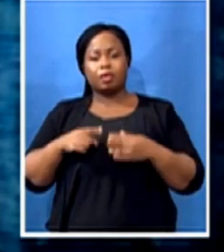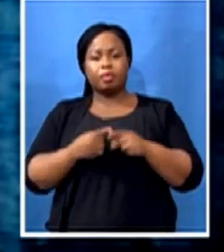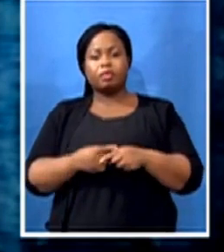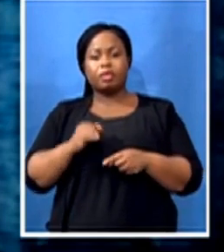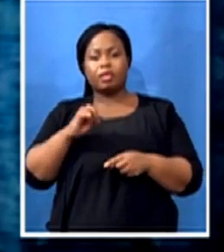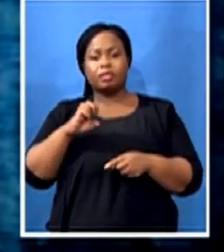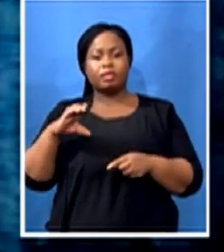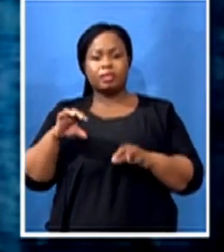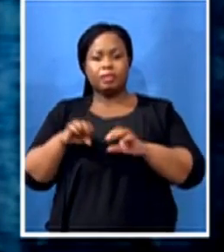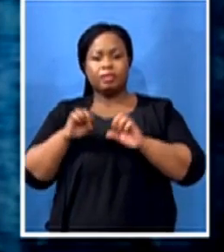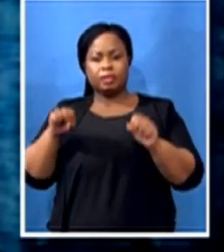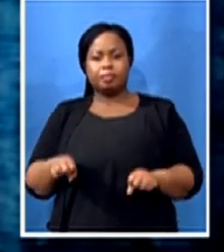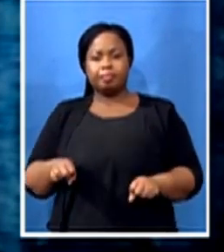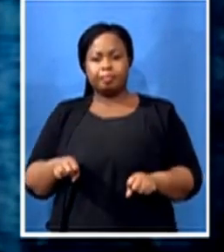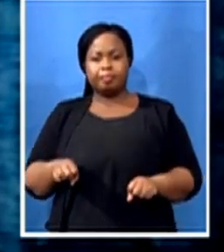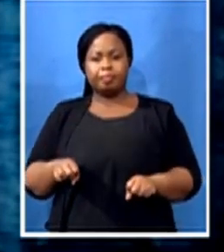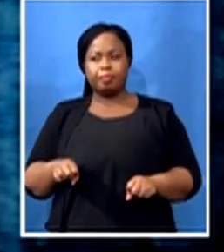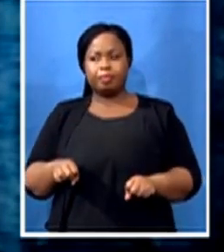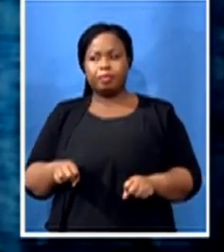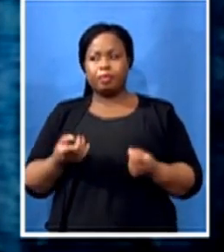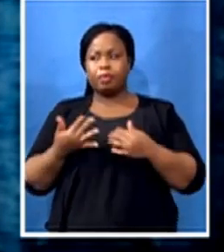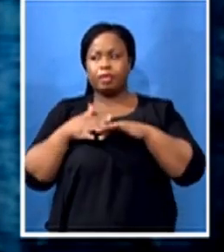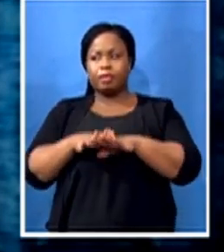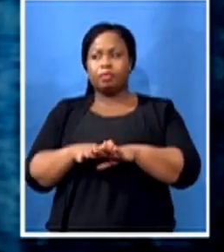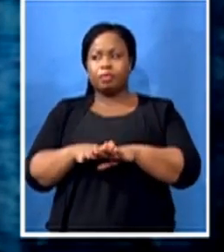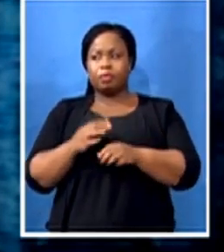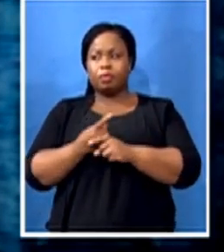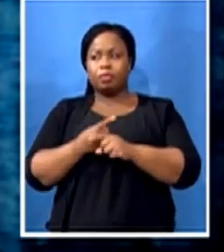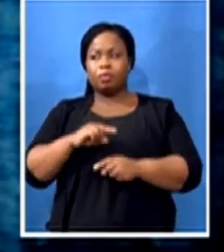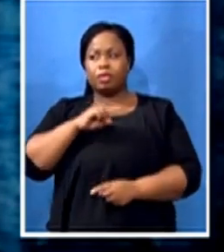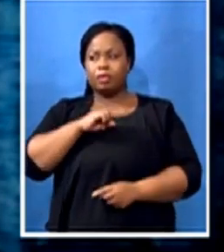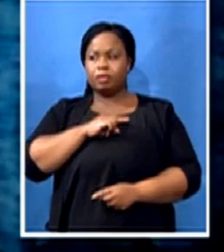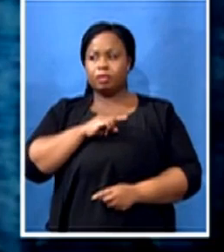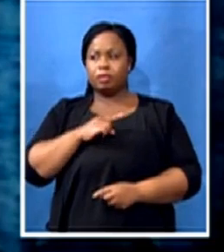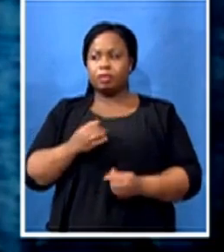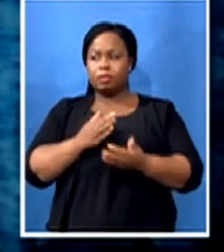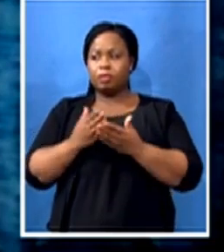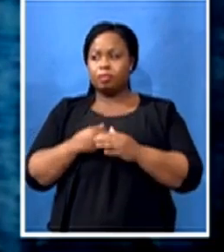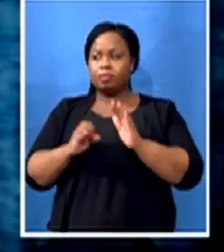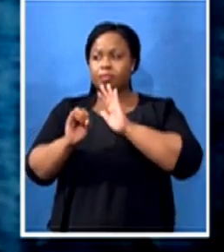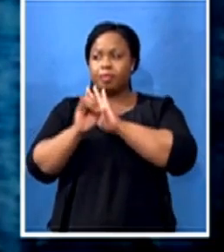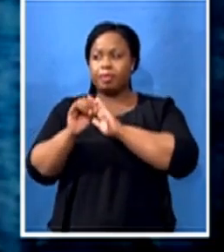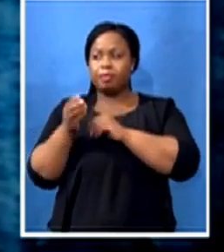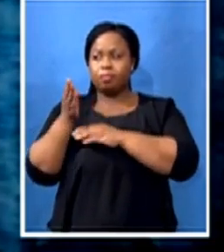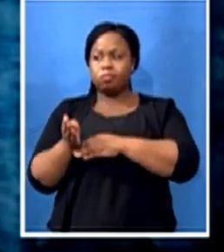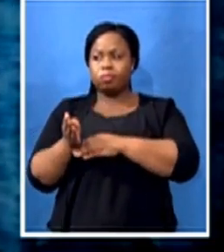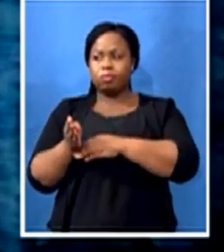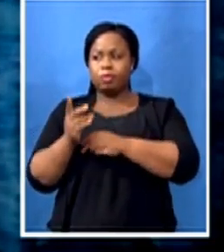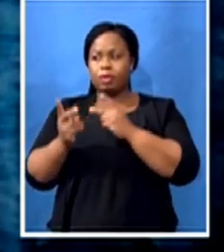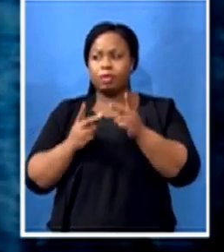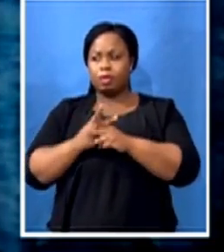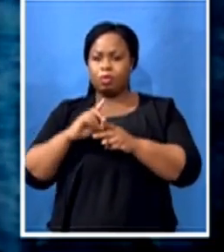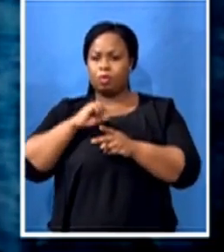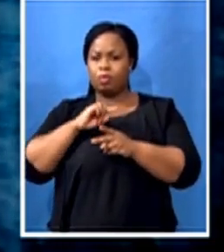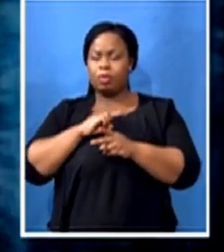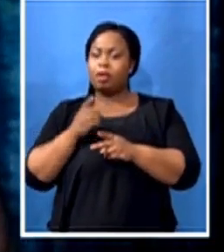implemented. And I don't think those implications have been taken into account yet or have been addressed yet at this stage. But do